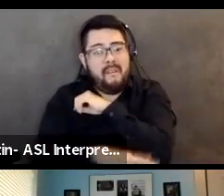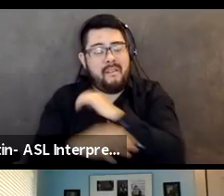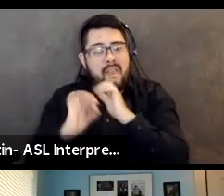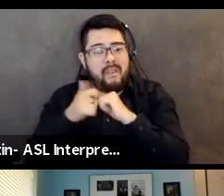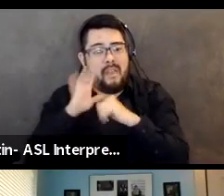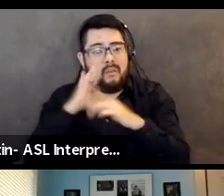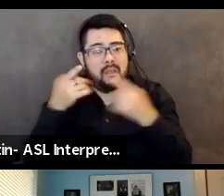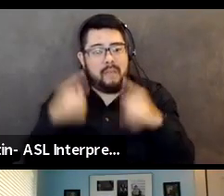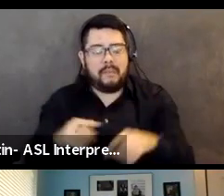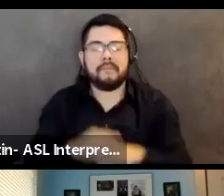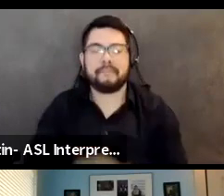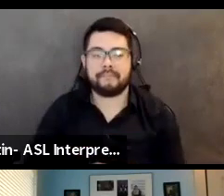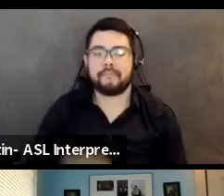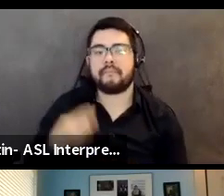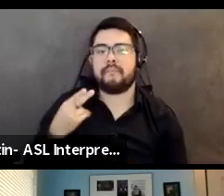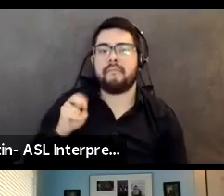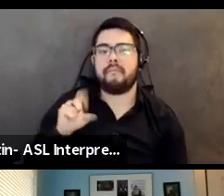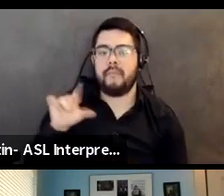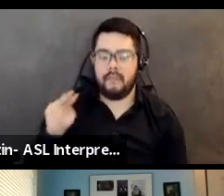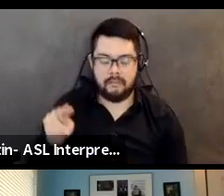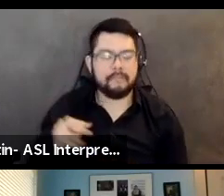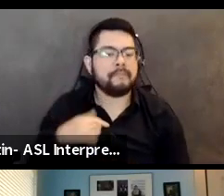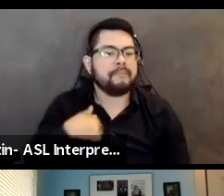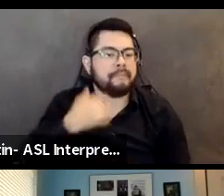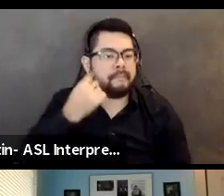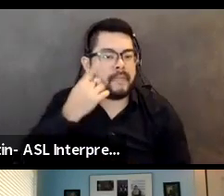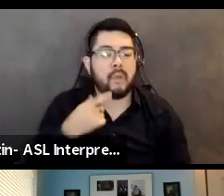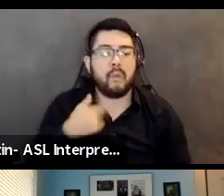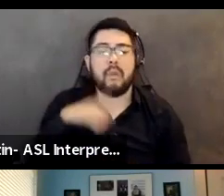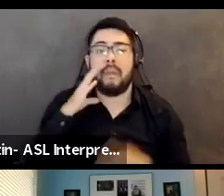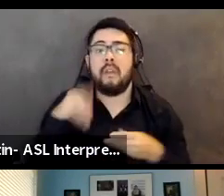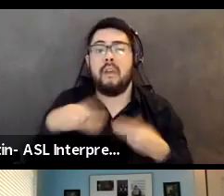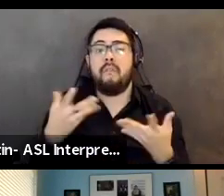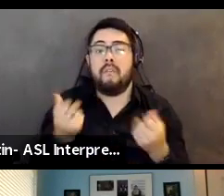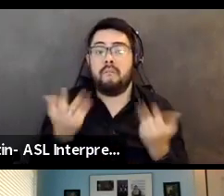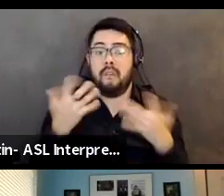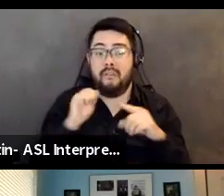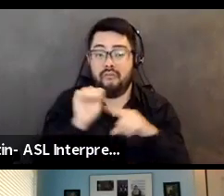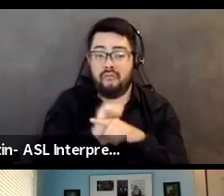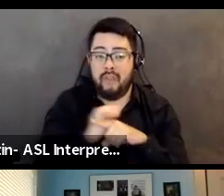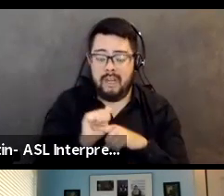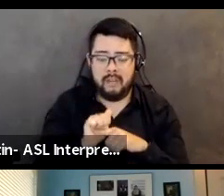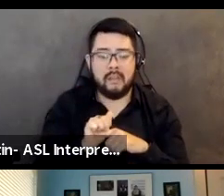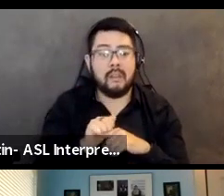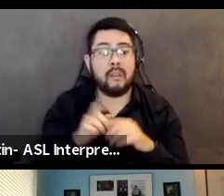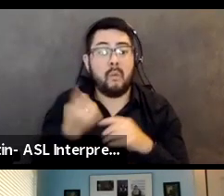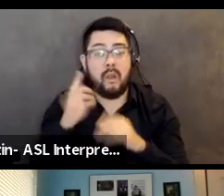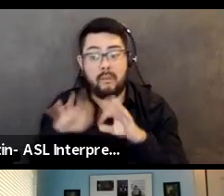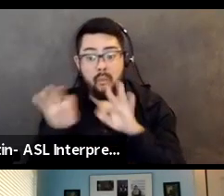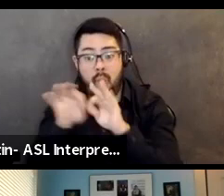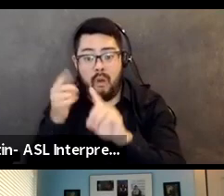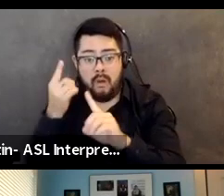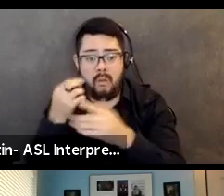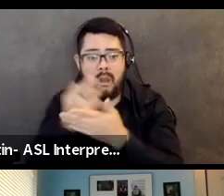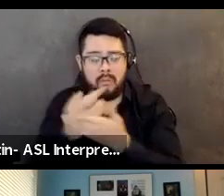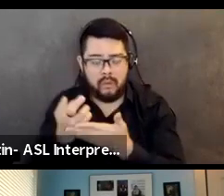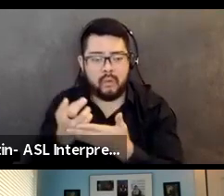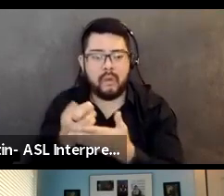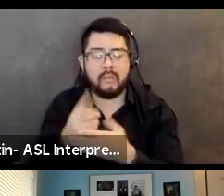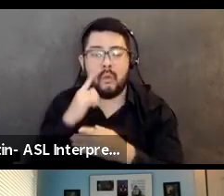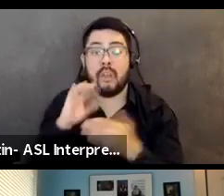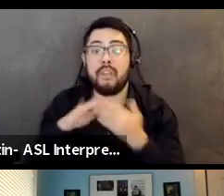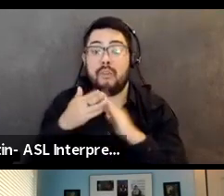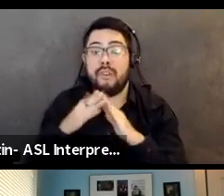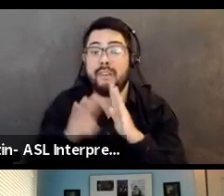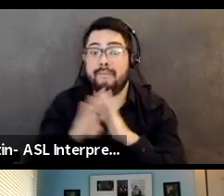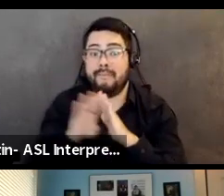of the main we're offering many trainings of course the key training that we've been offering with resources is around community building and so exactly what you